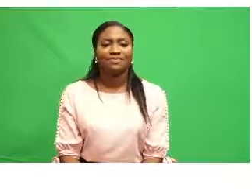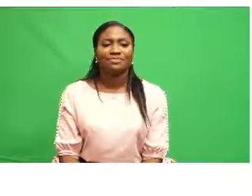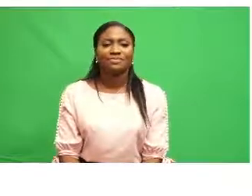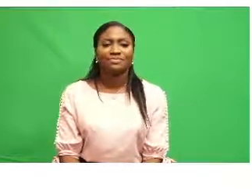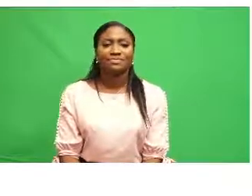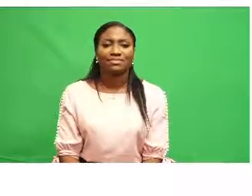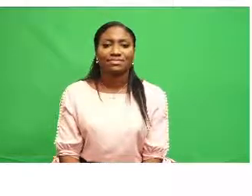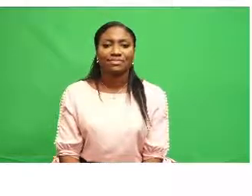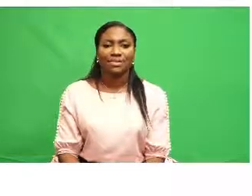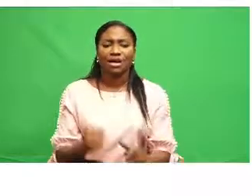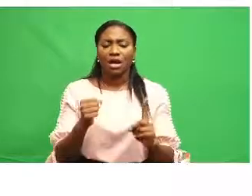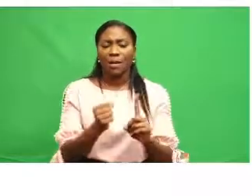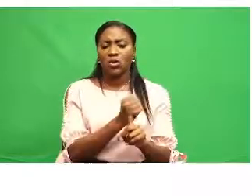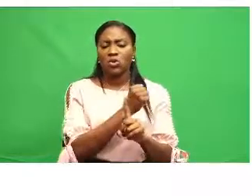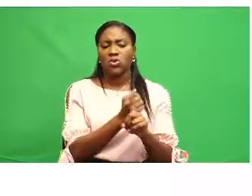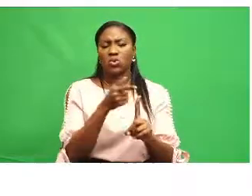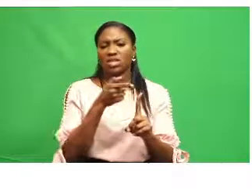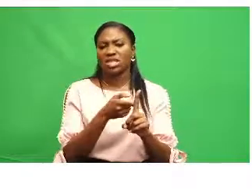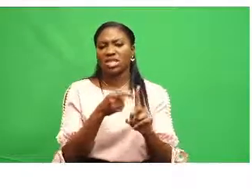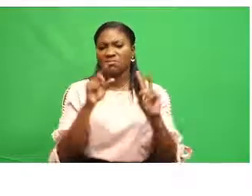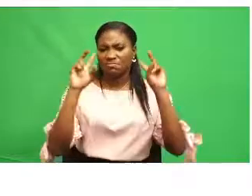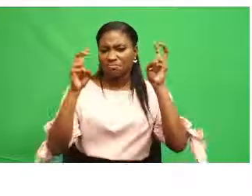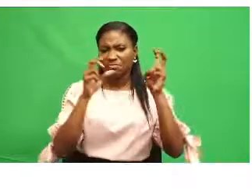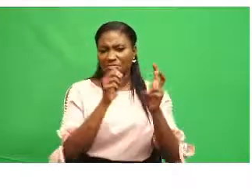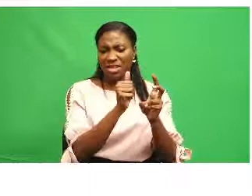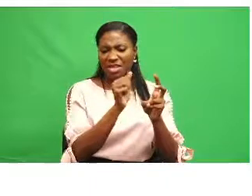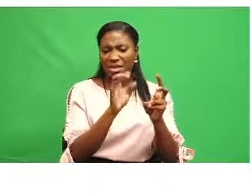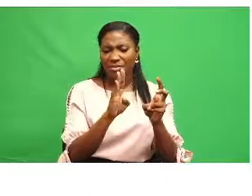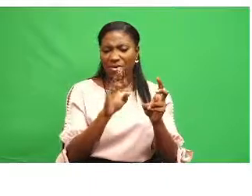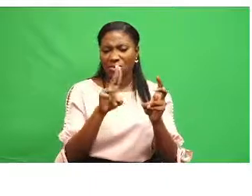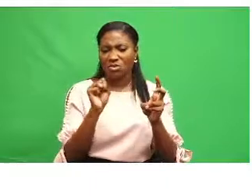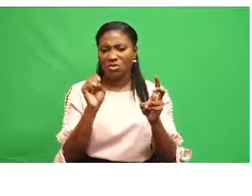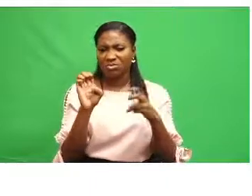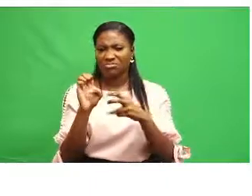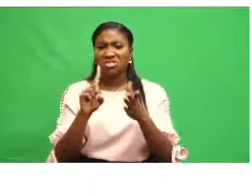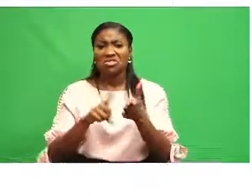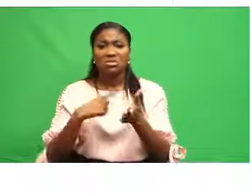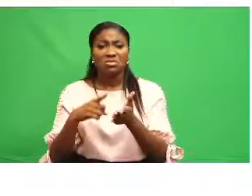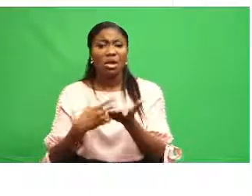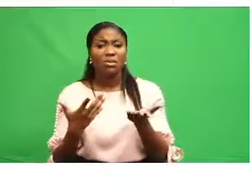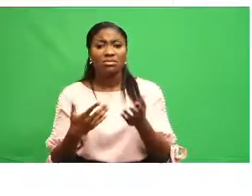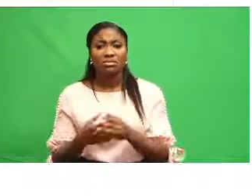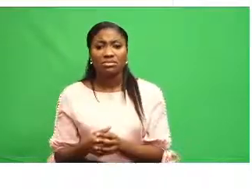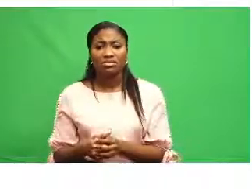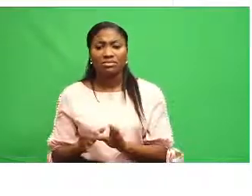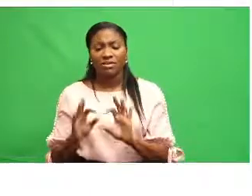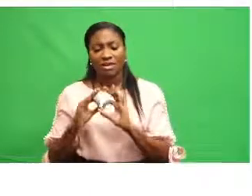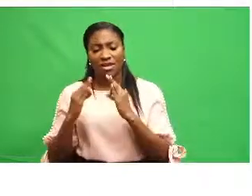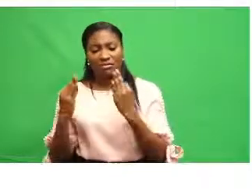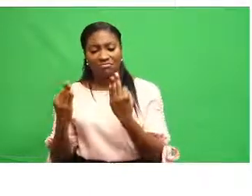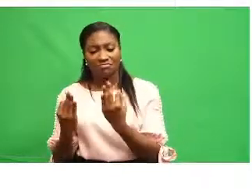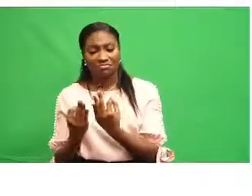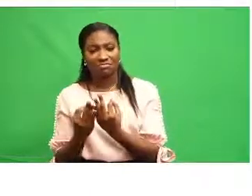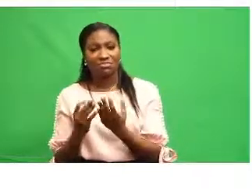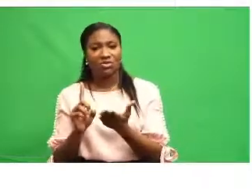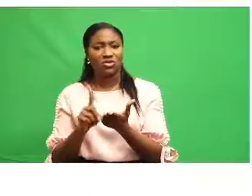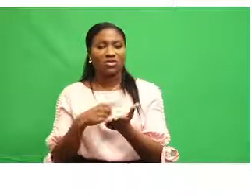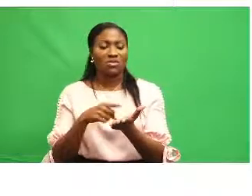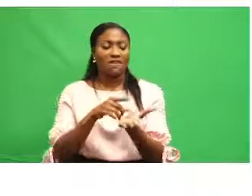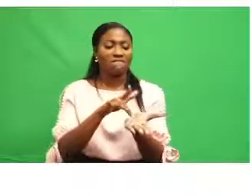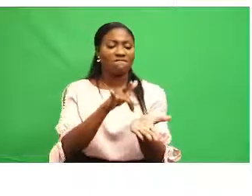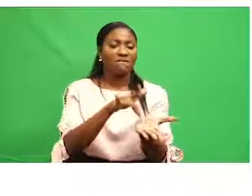Abuse is often committed by a loved one where trust is taken for granted. Now we're talking about elder abuse here.